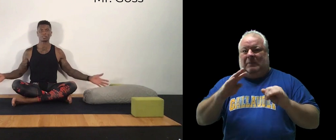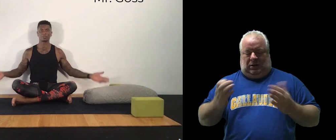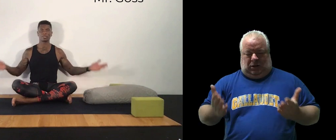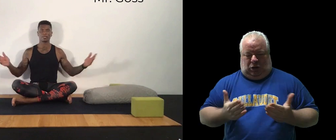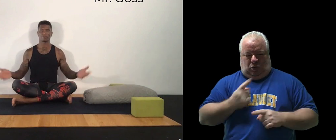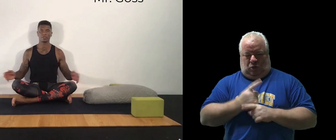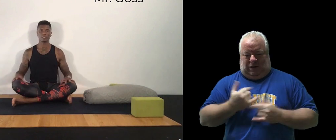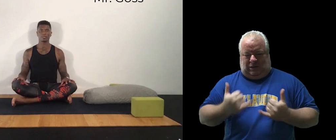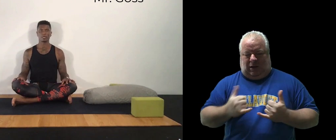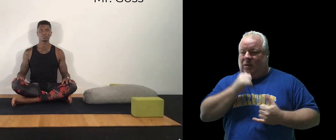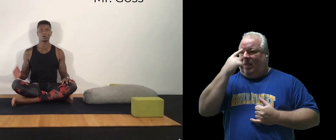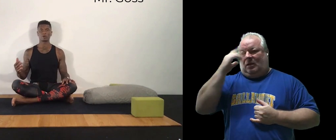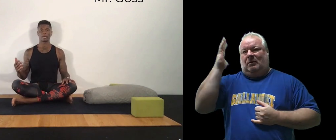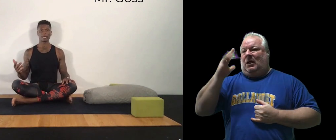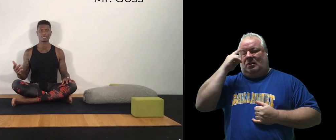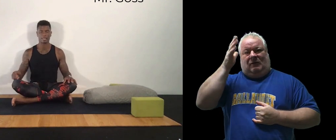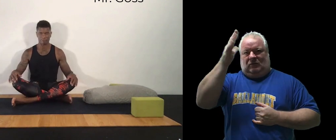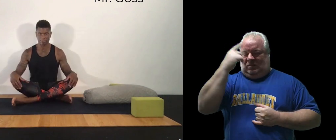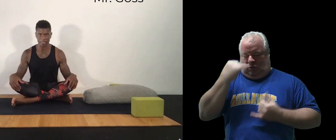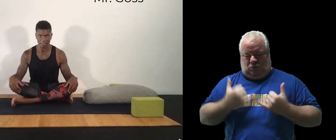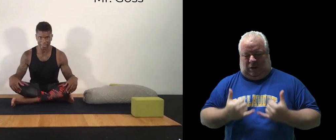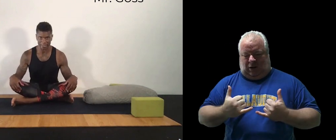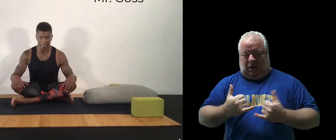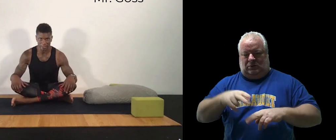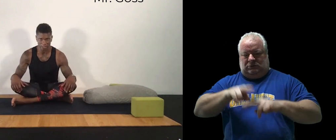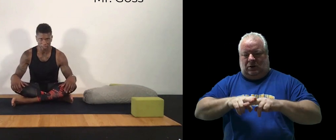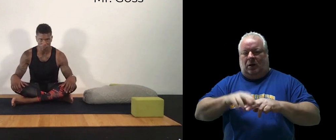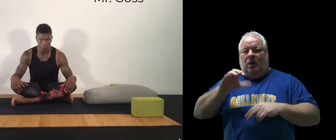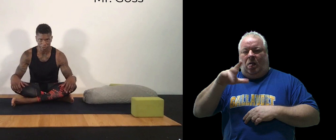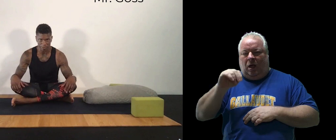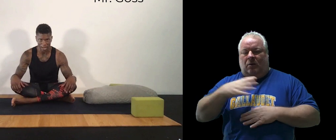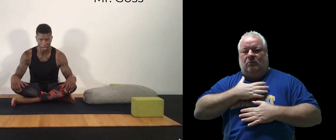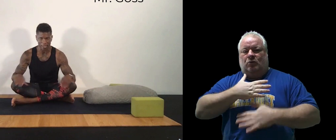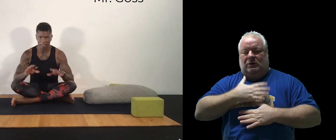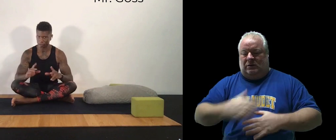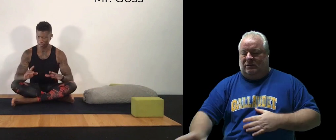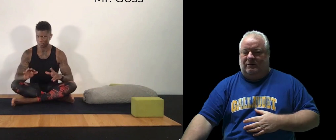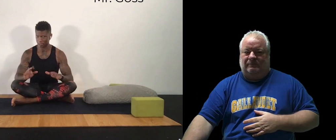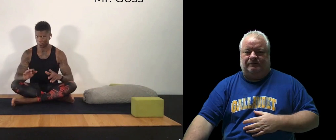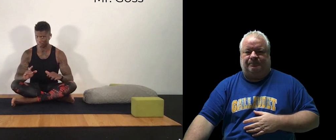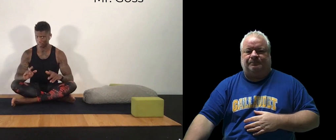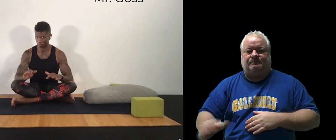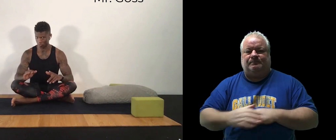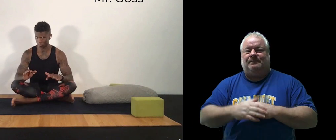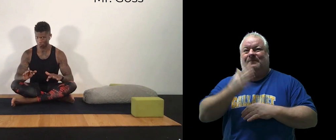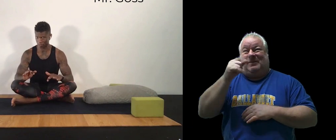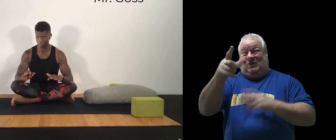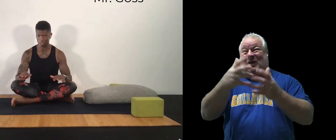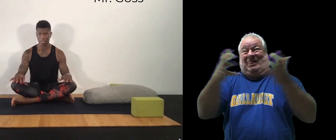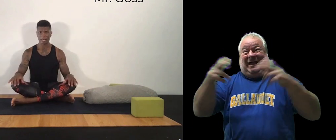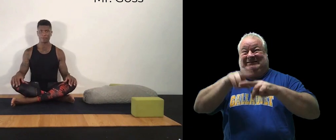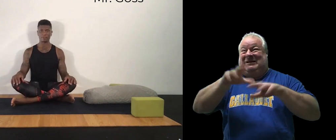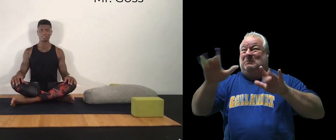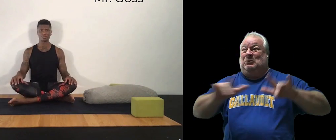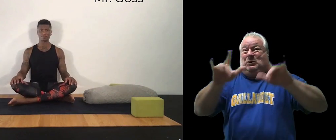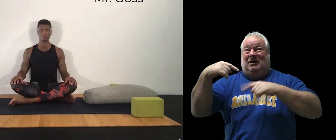present and be still and breathe. So again, if sitting like this is just uncomfortable on your back, because you guys are sitting behind the computer quite